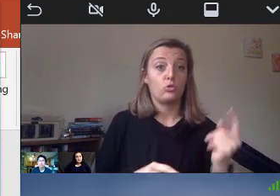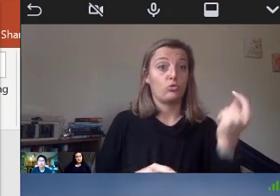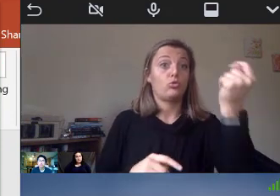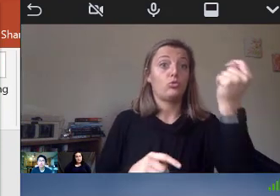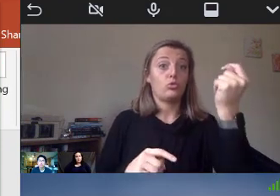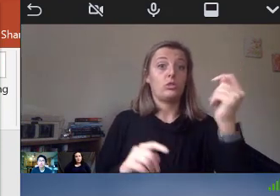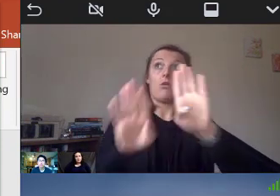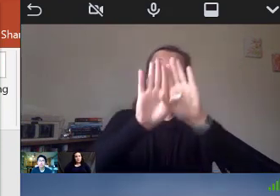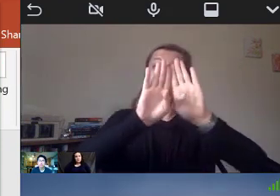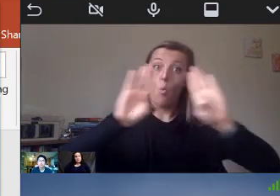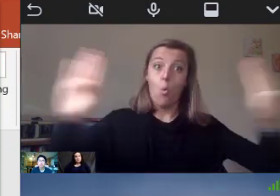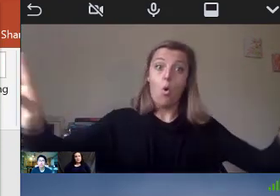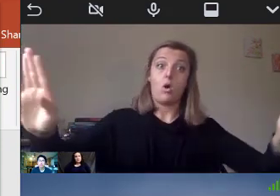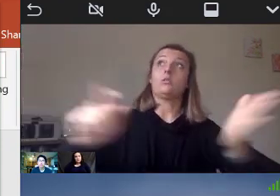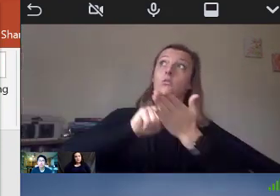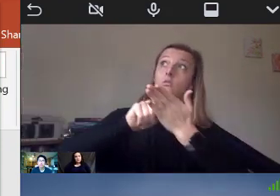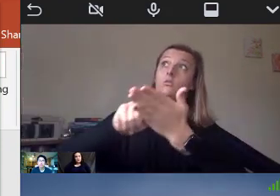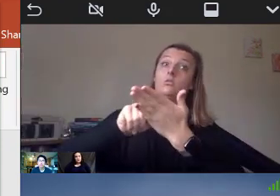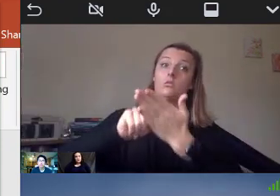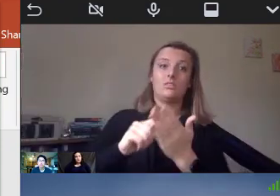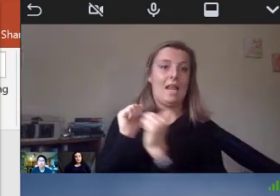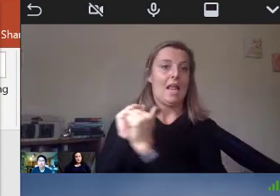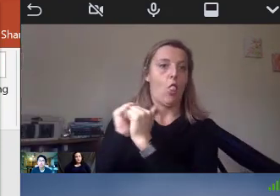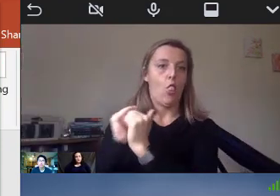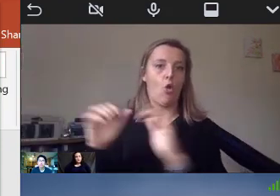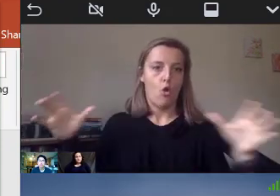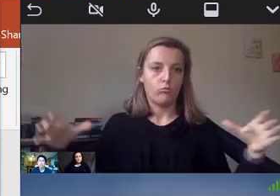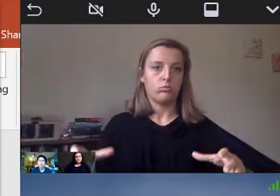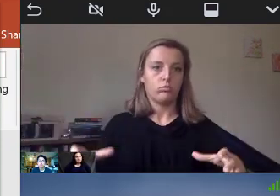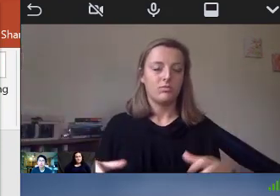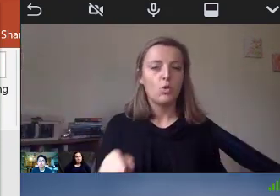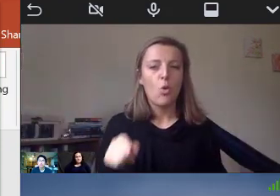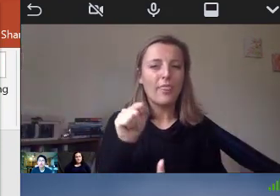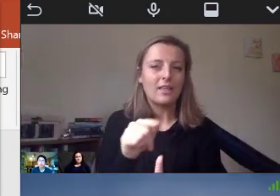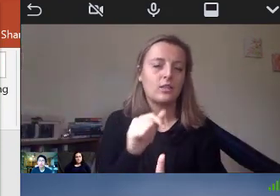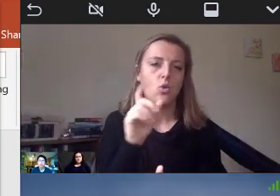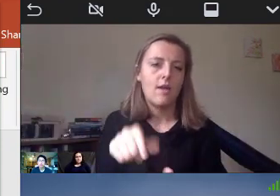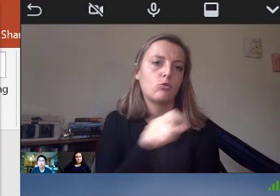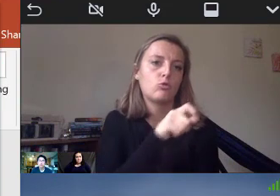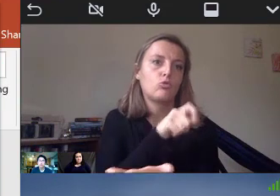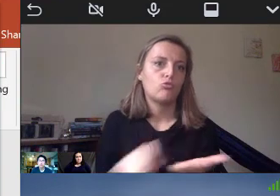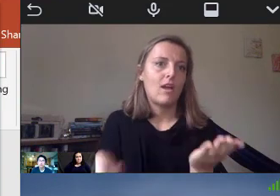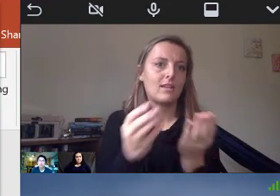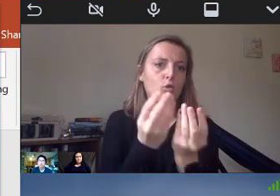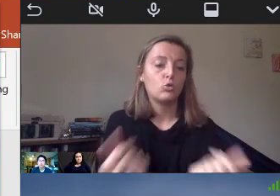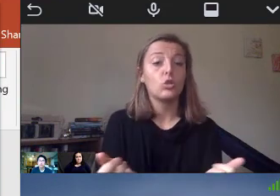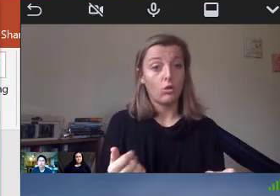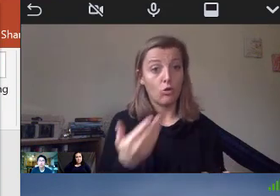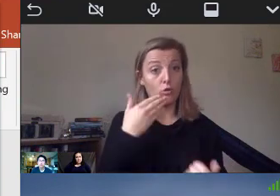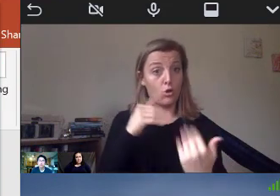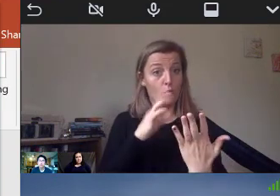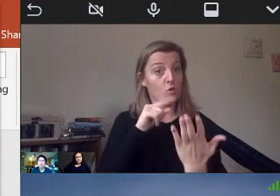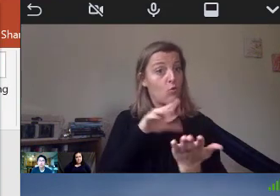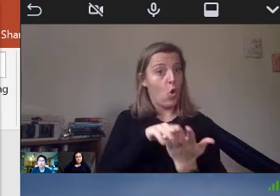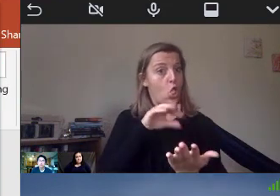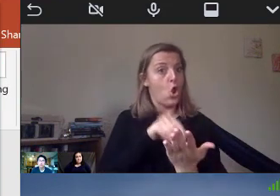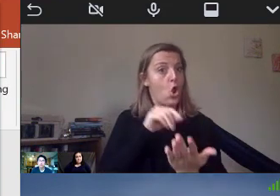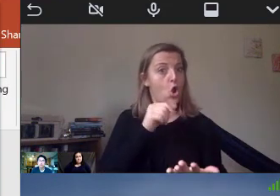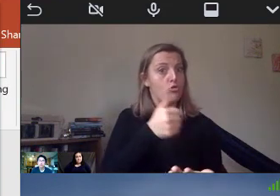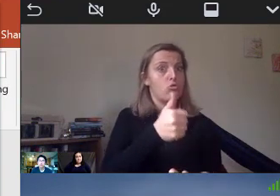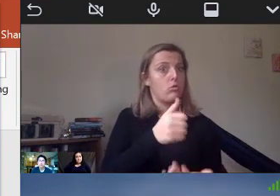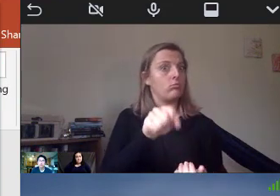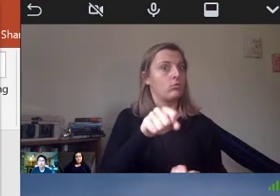that you don't have to write out the solutions for these. It's nice to learn, right? But this is nothing that would be due or submitted or anything.